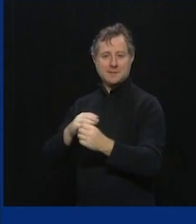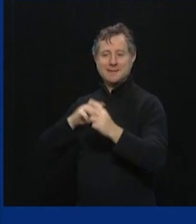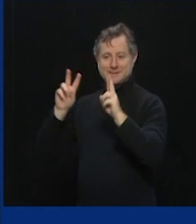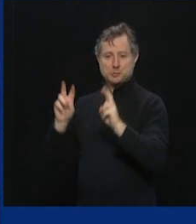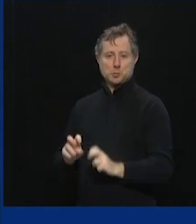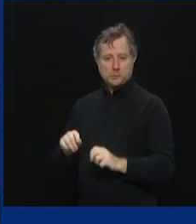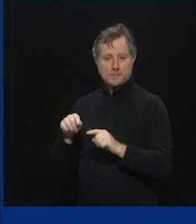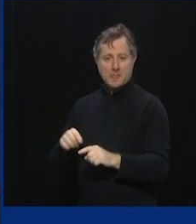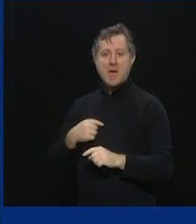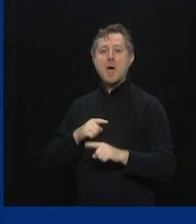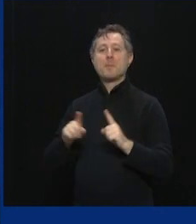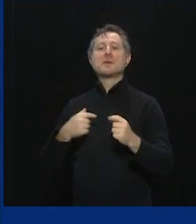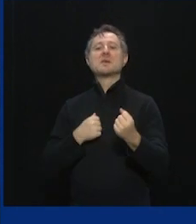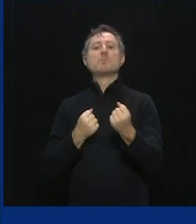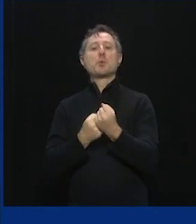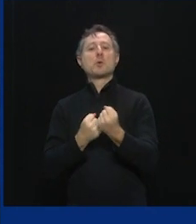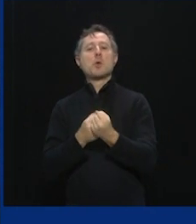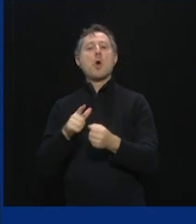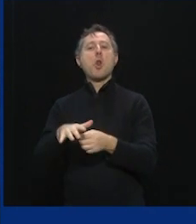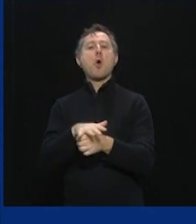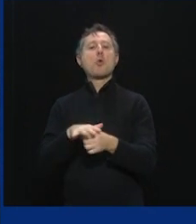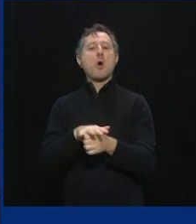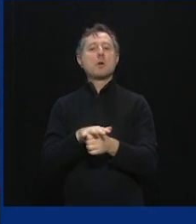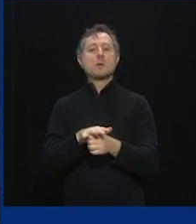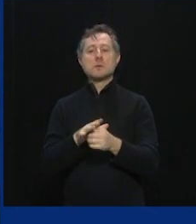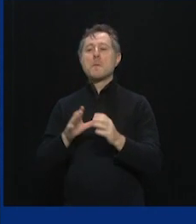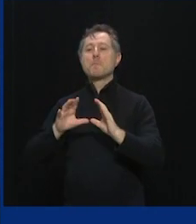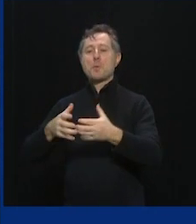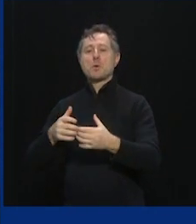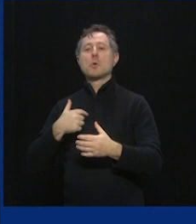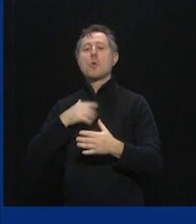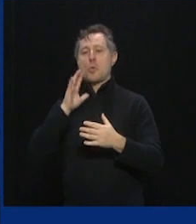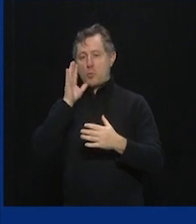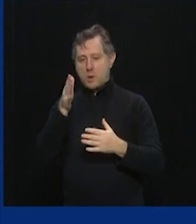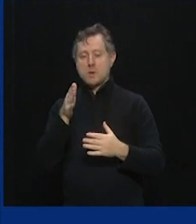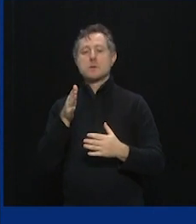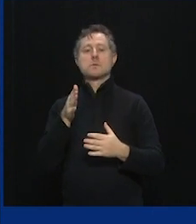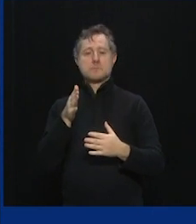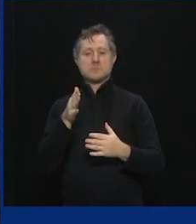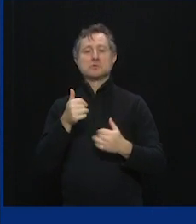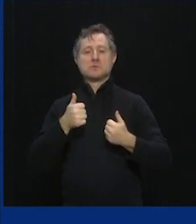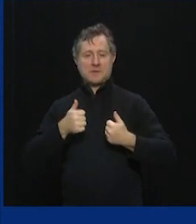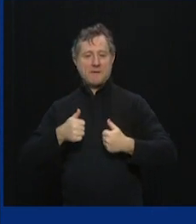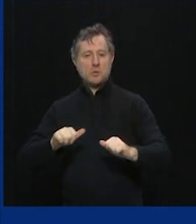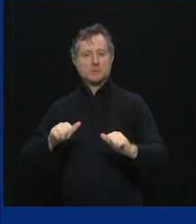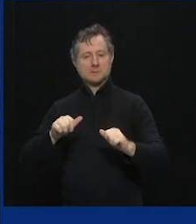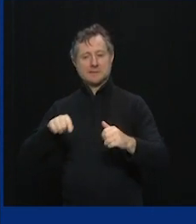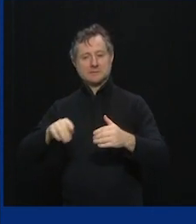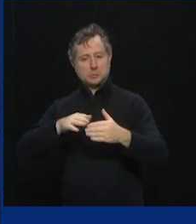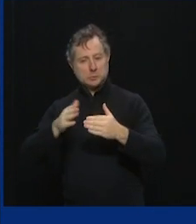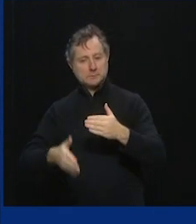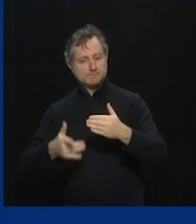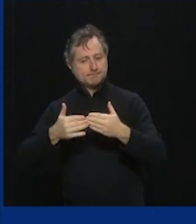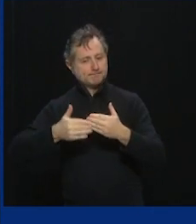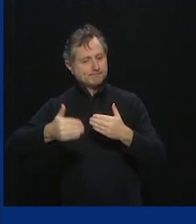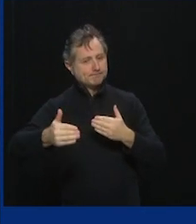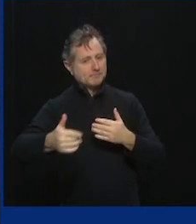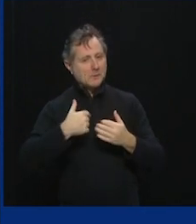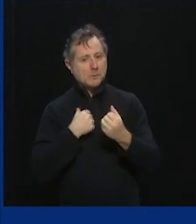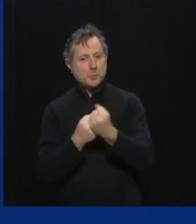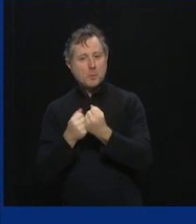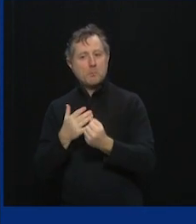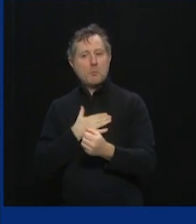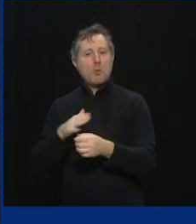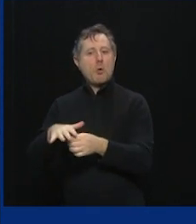I'm supporting the local parties. I'll be making a lot of effort in the next few weekends to go out and support our local races.